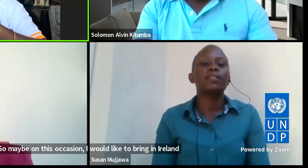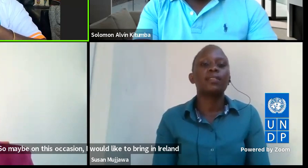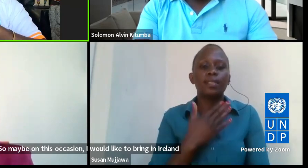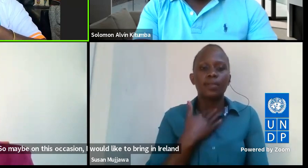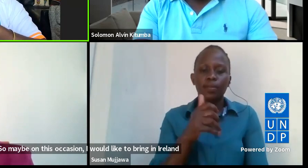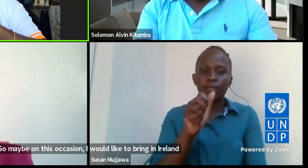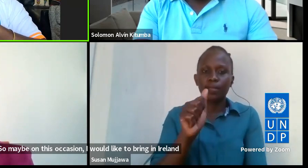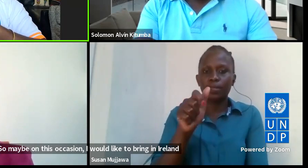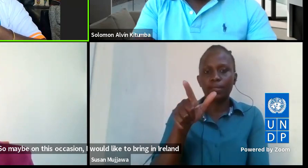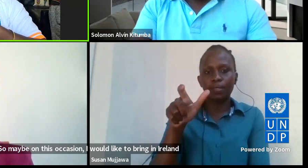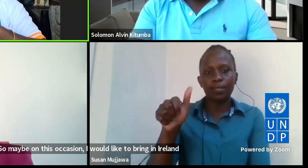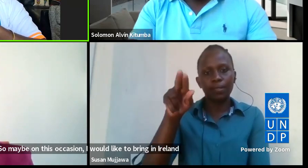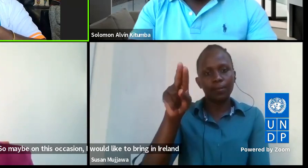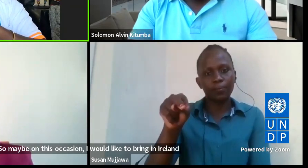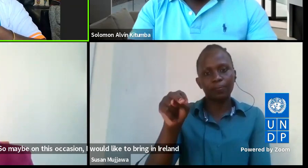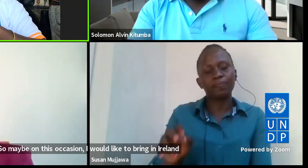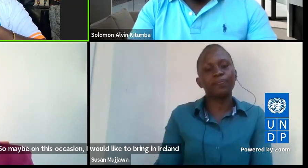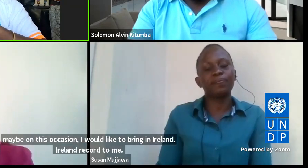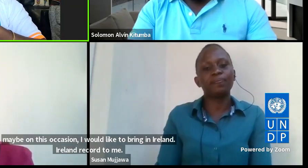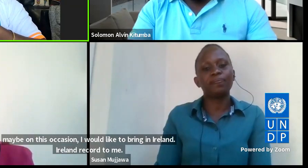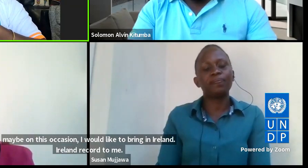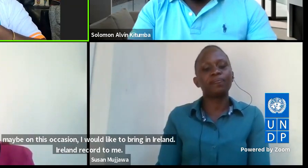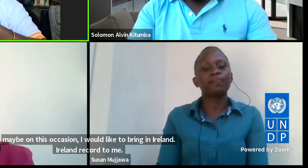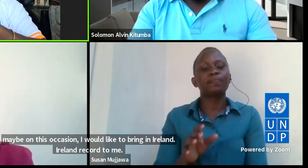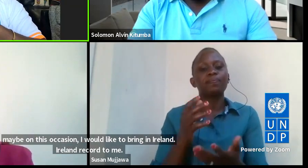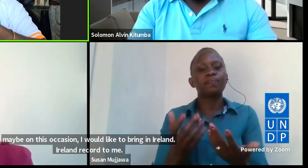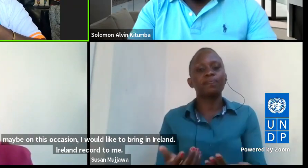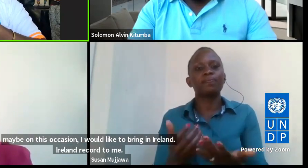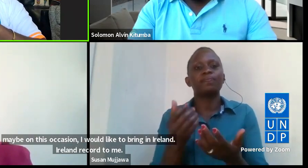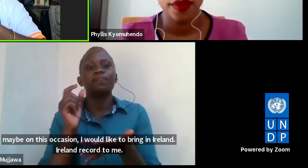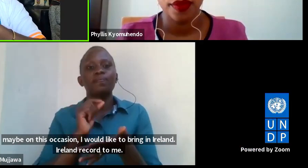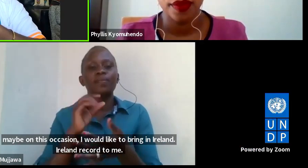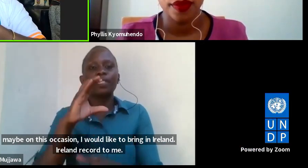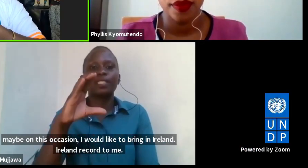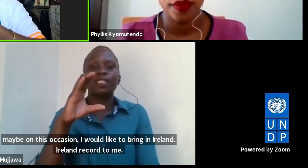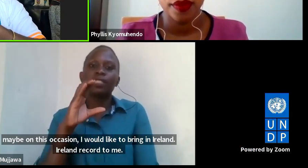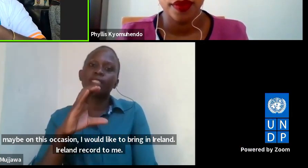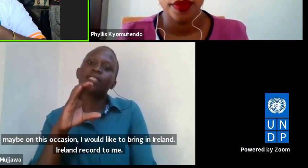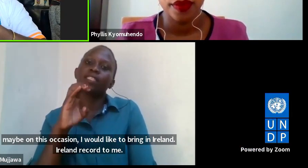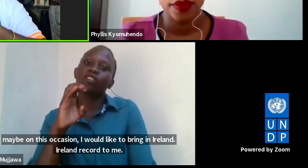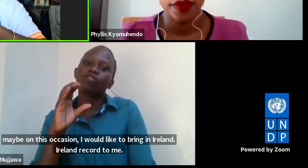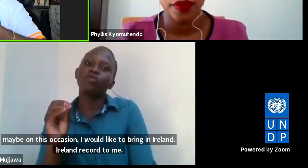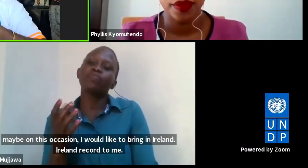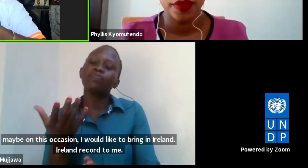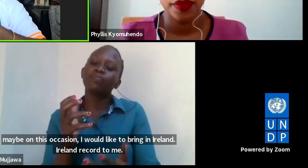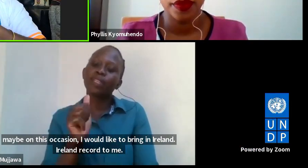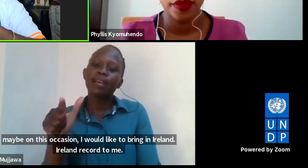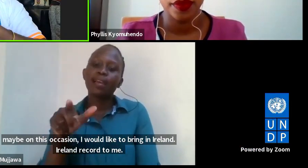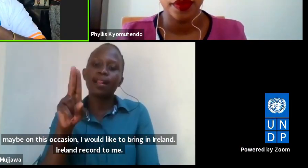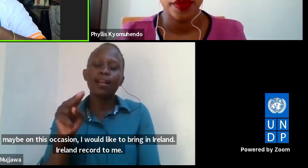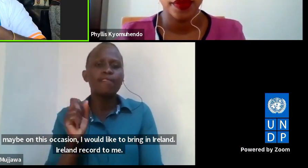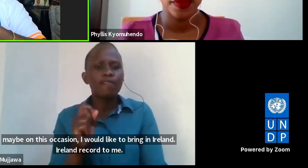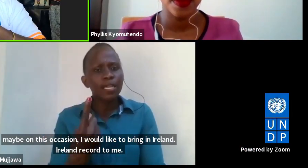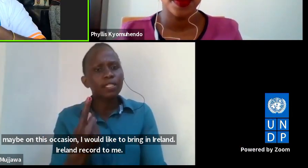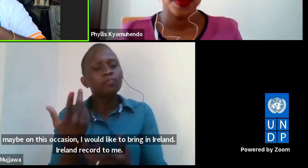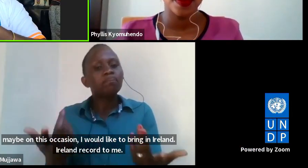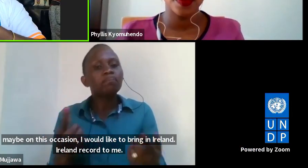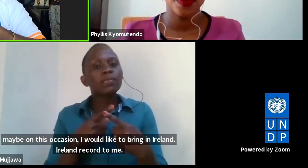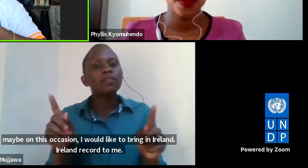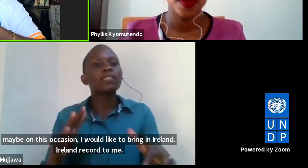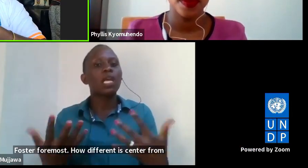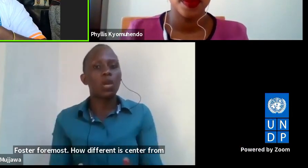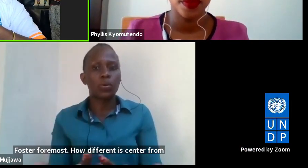Alan Rakatungu, who is the founder and CEO at Sente. Alan, first and foremost, how different is